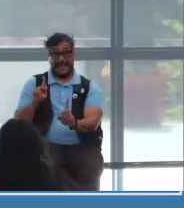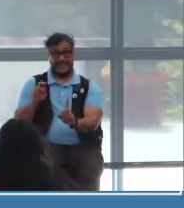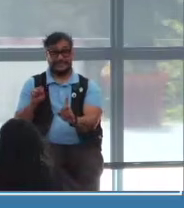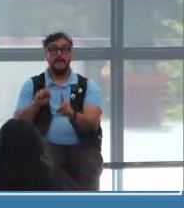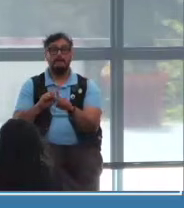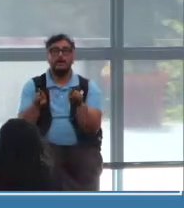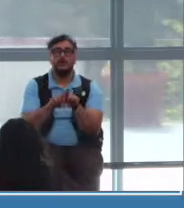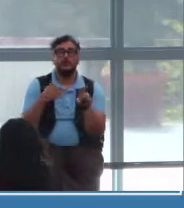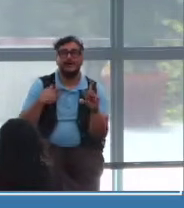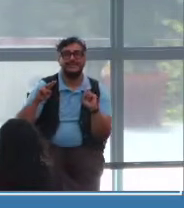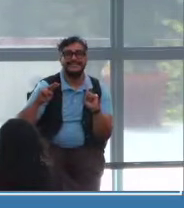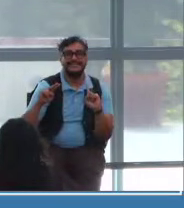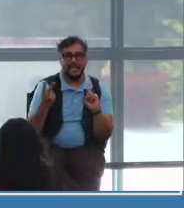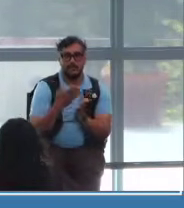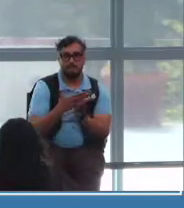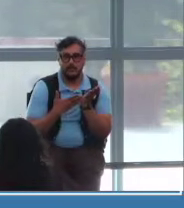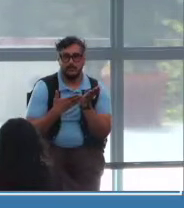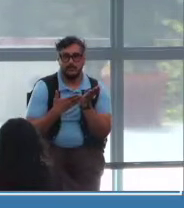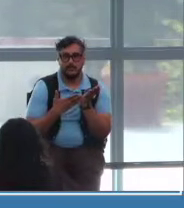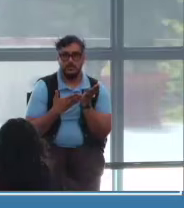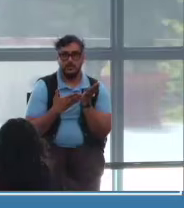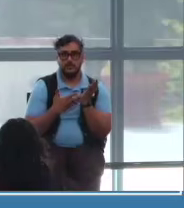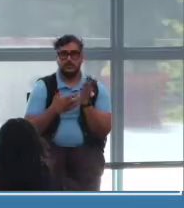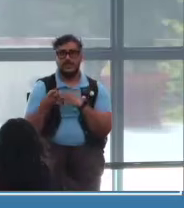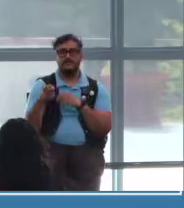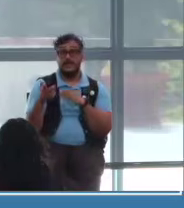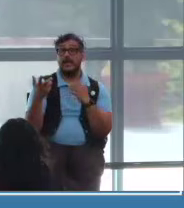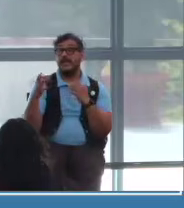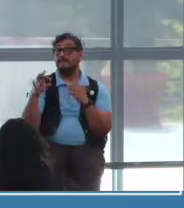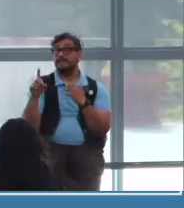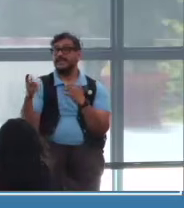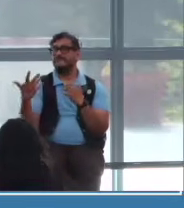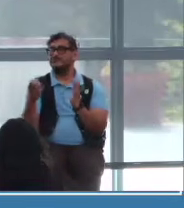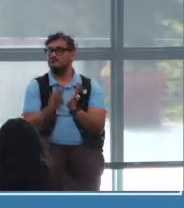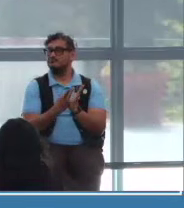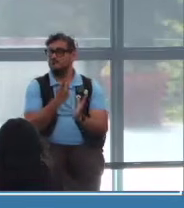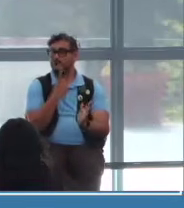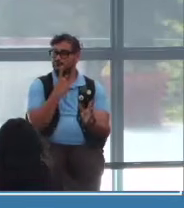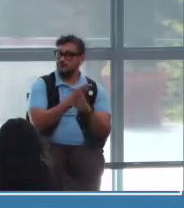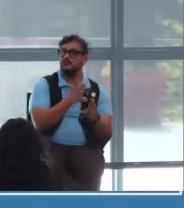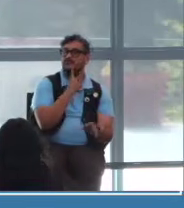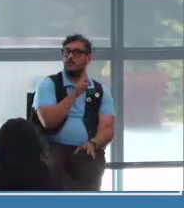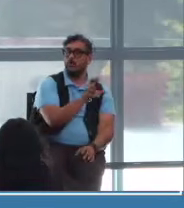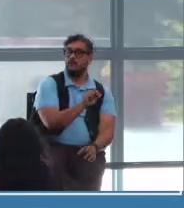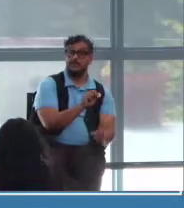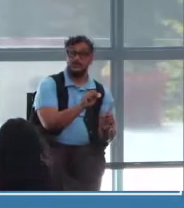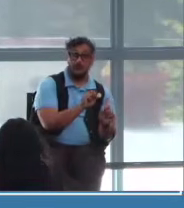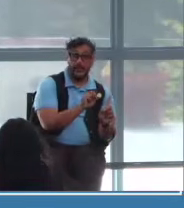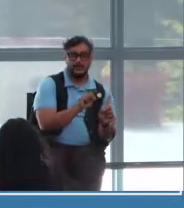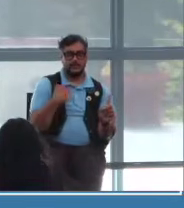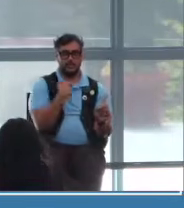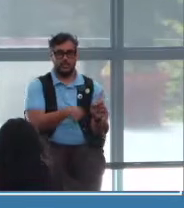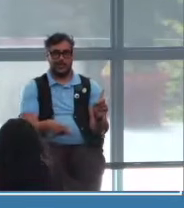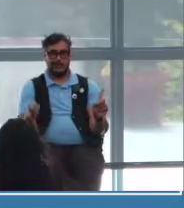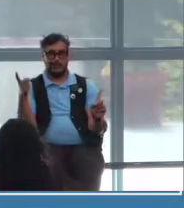a second mechanism of action that is FDA approved for lupus in China and in